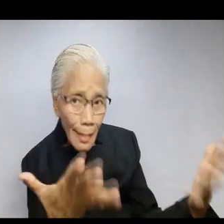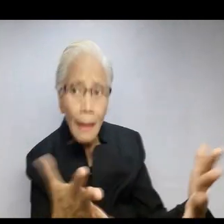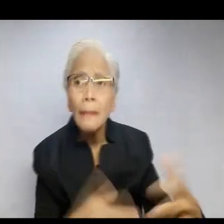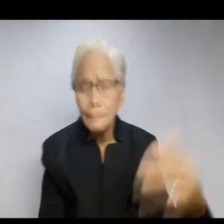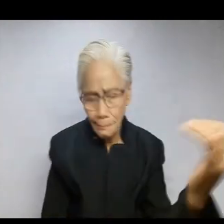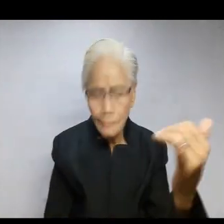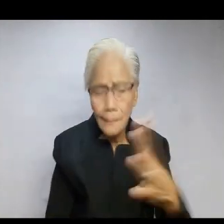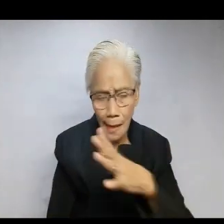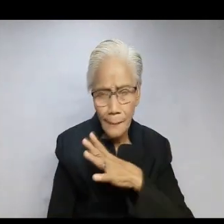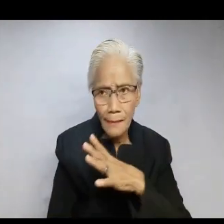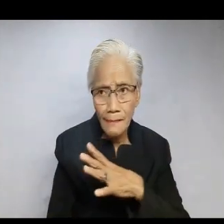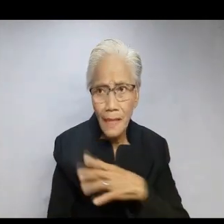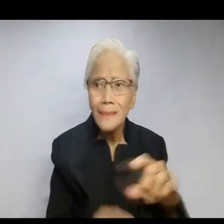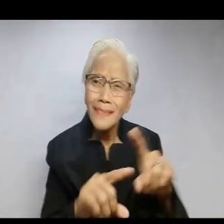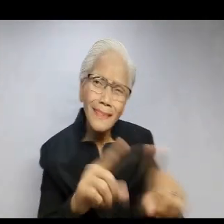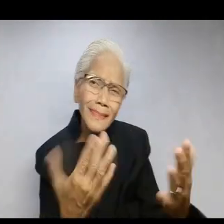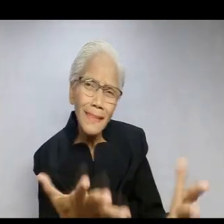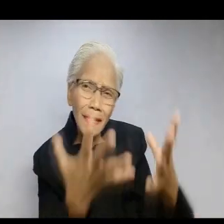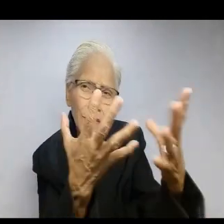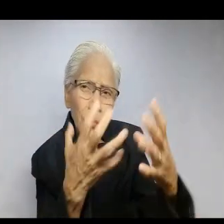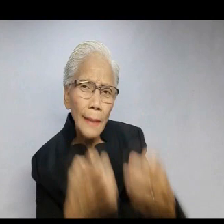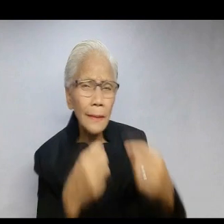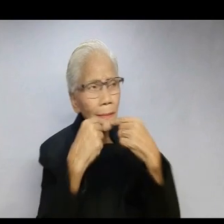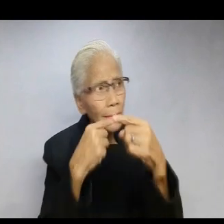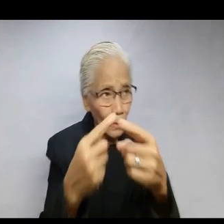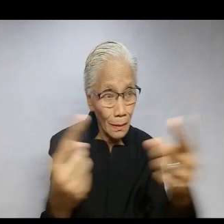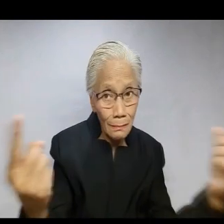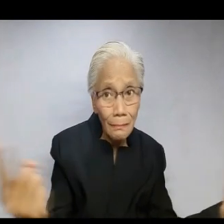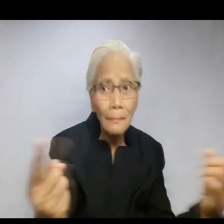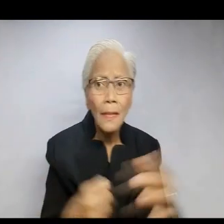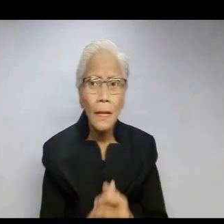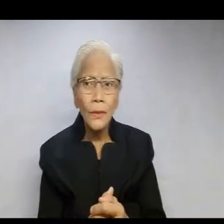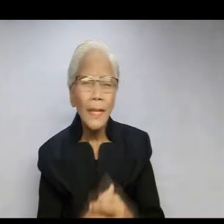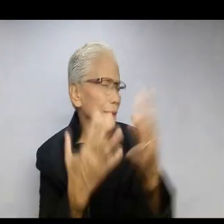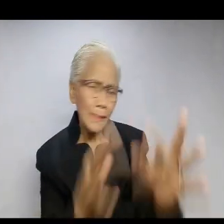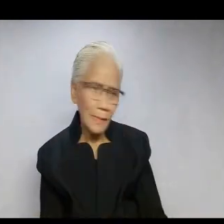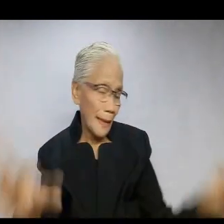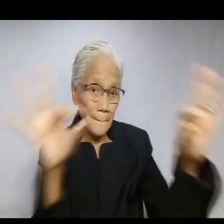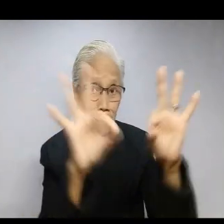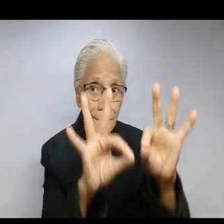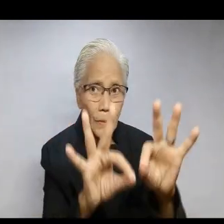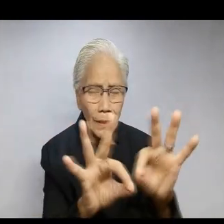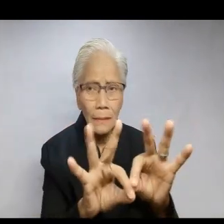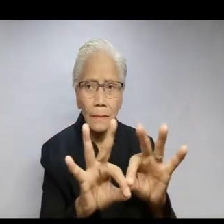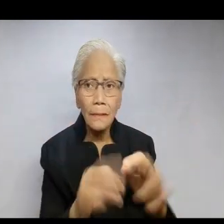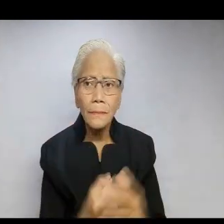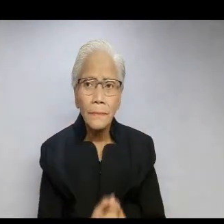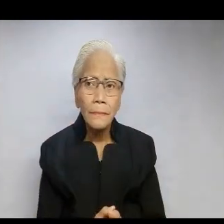Think you're gonna be okay? Yeah, I'll be fine. But I just wanted to tell you